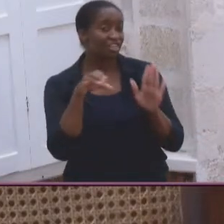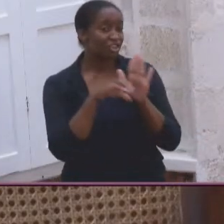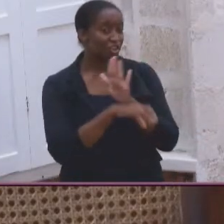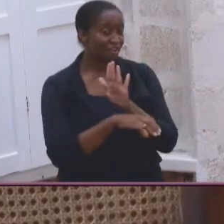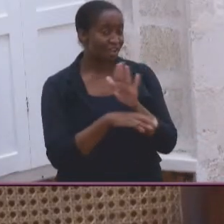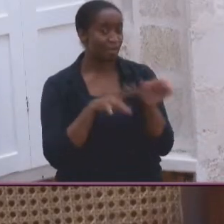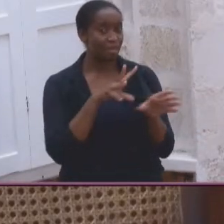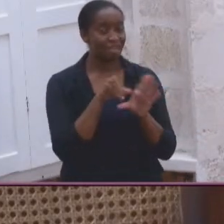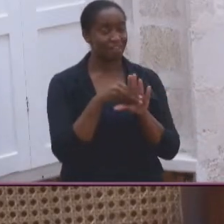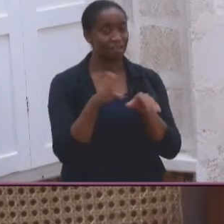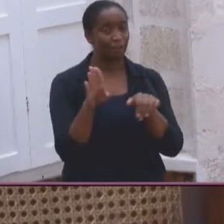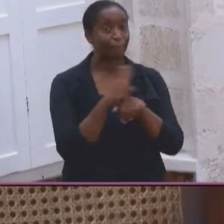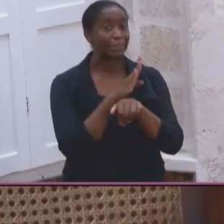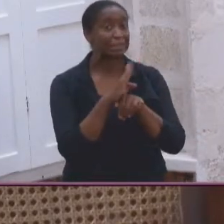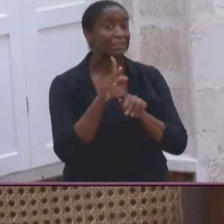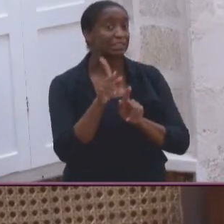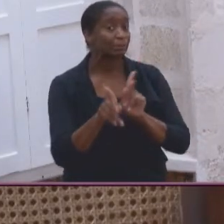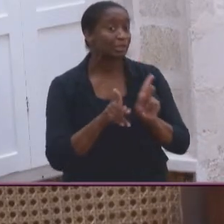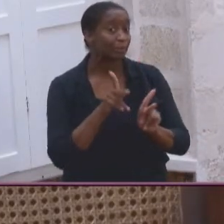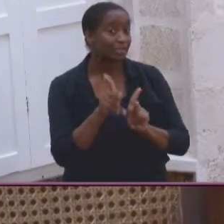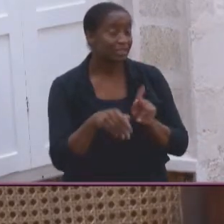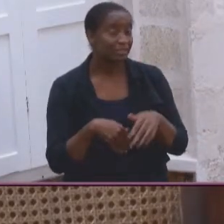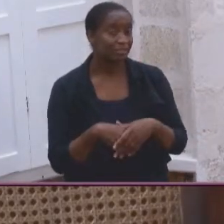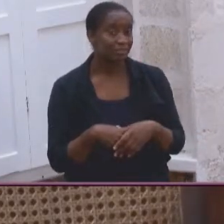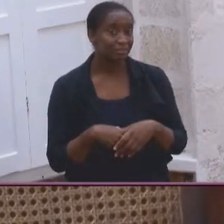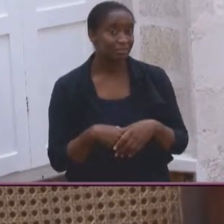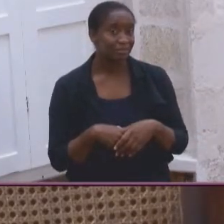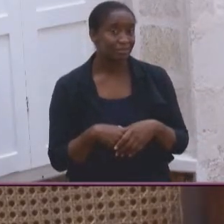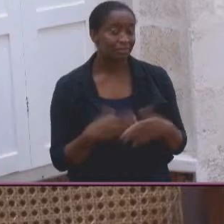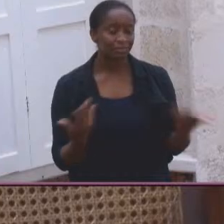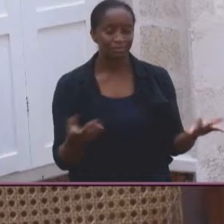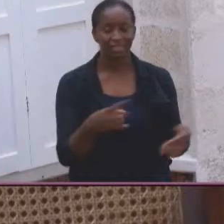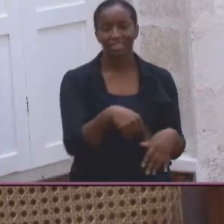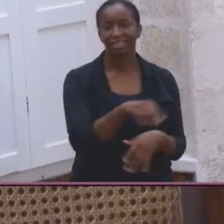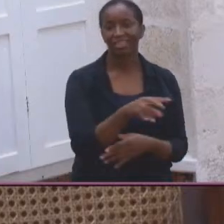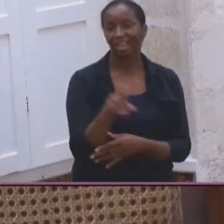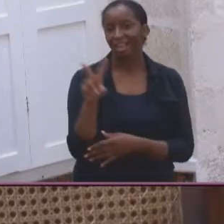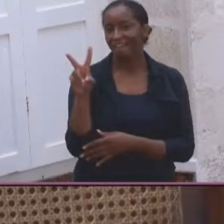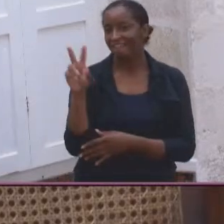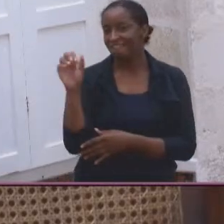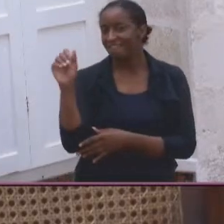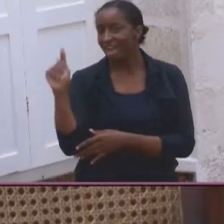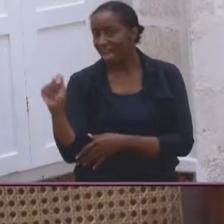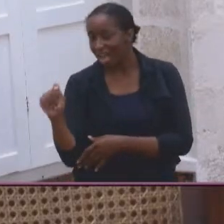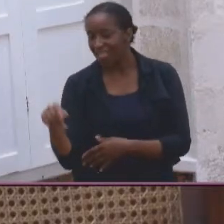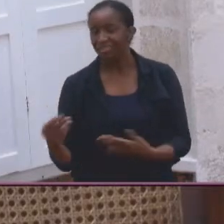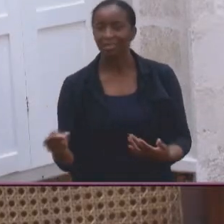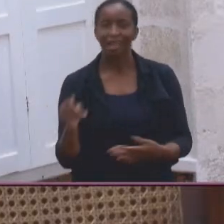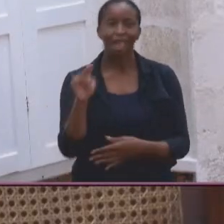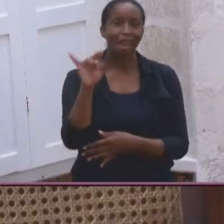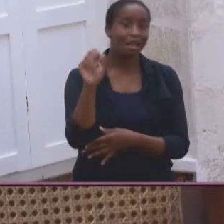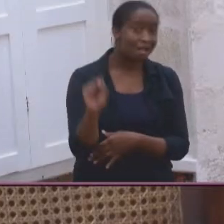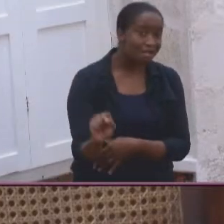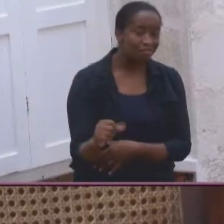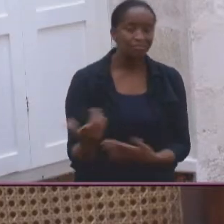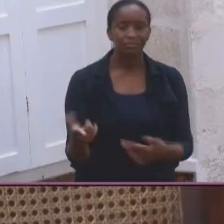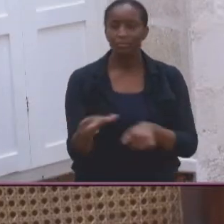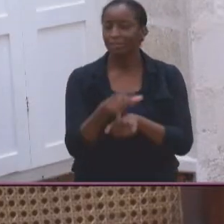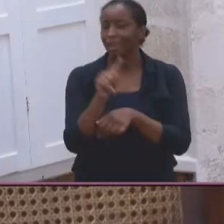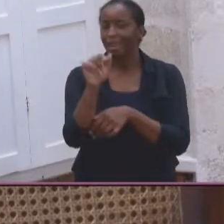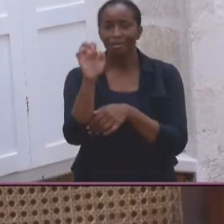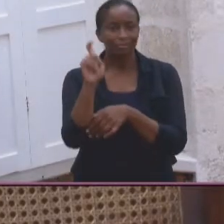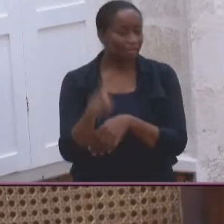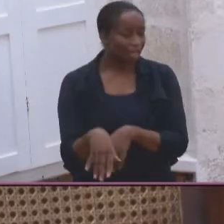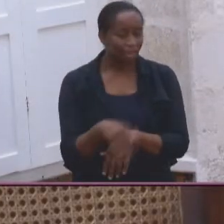level of indiscipline with paying their VAT, paying NIS, or even the land tax. What are we